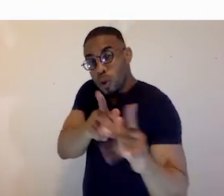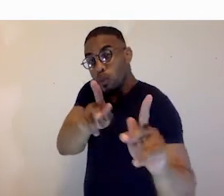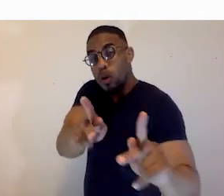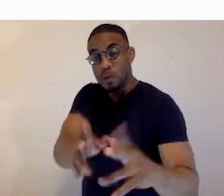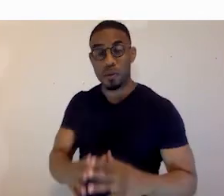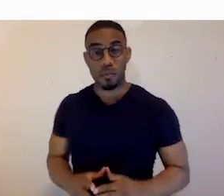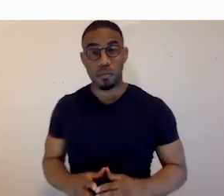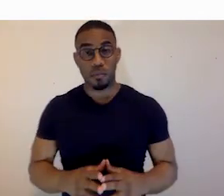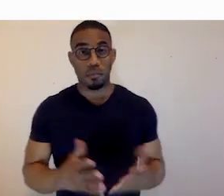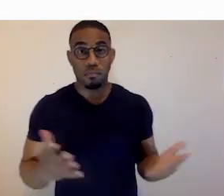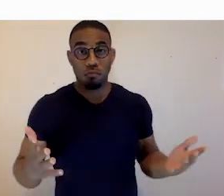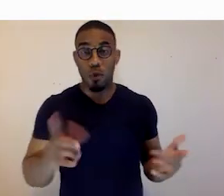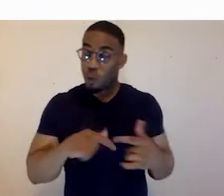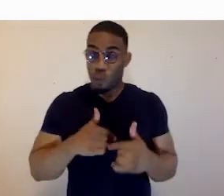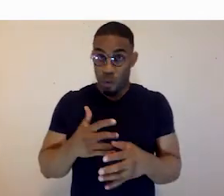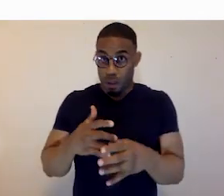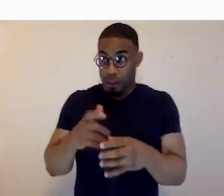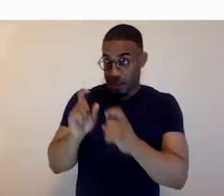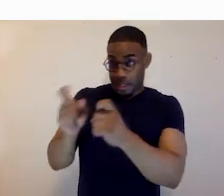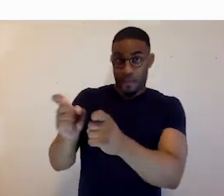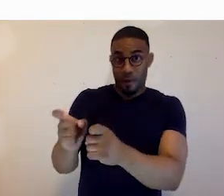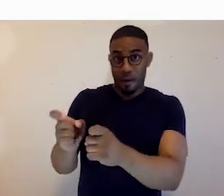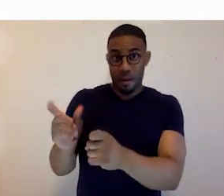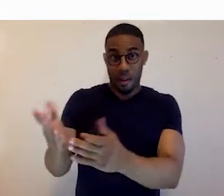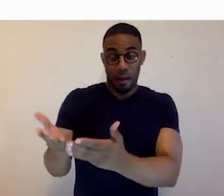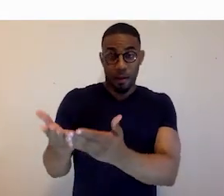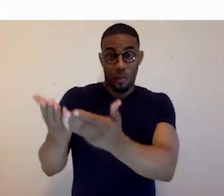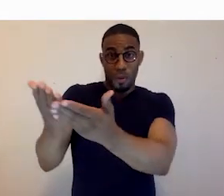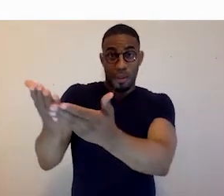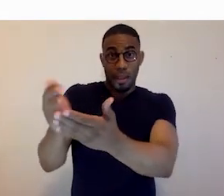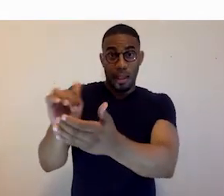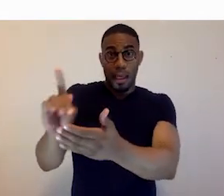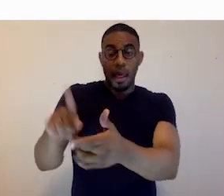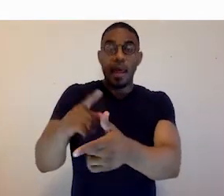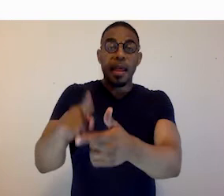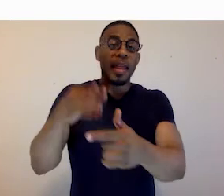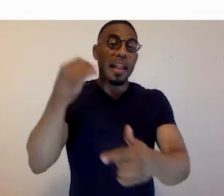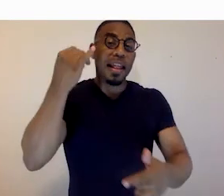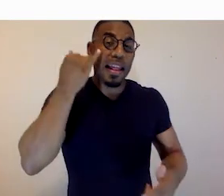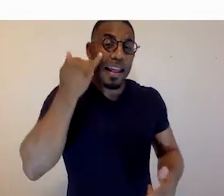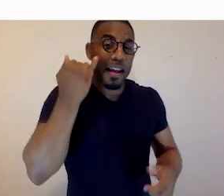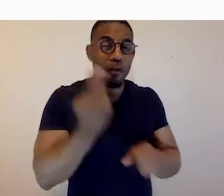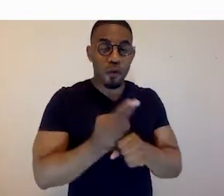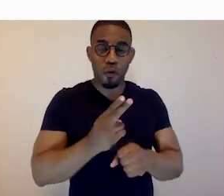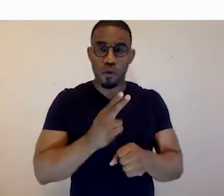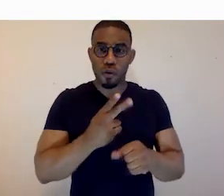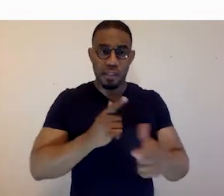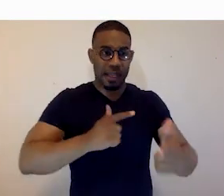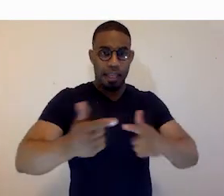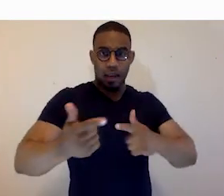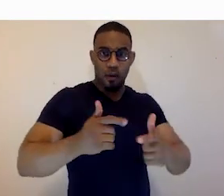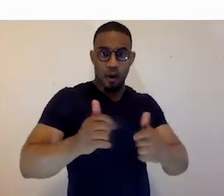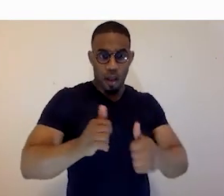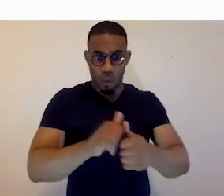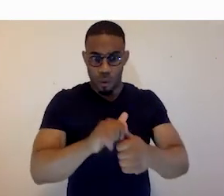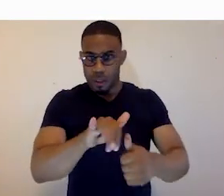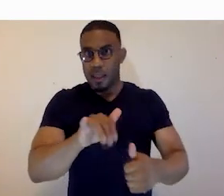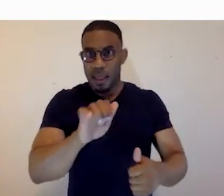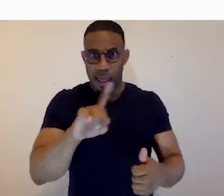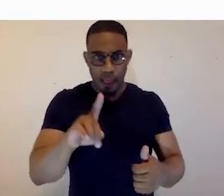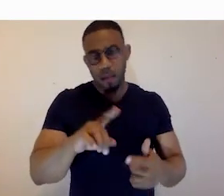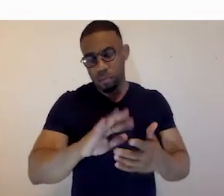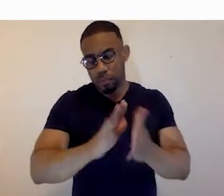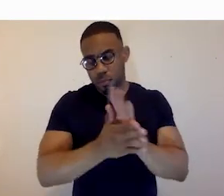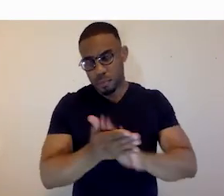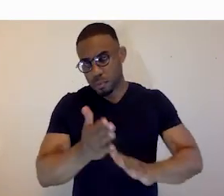person. When we give them that, they present the ad, and if the user interacts with the ad and it